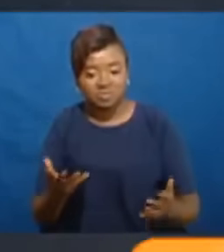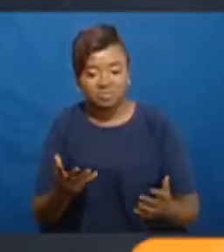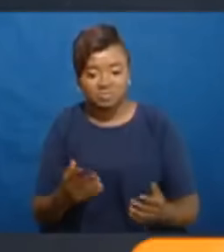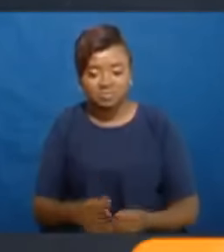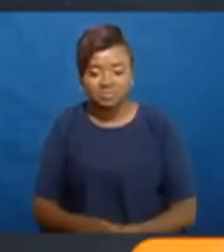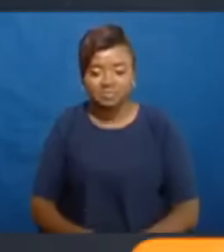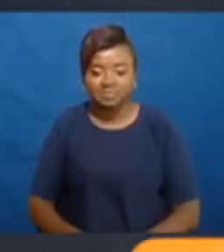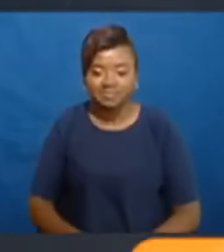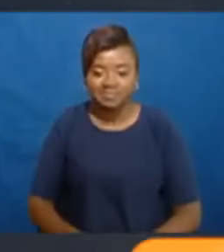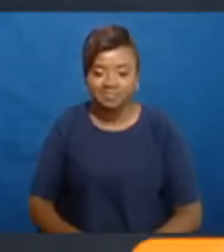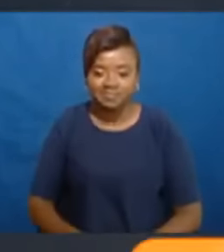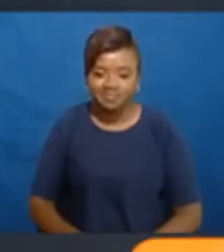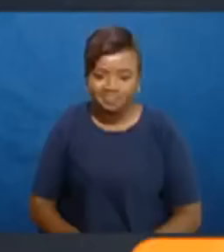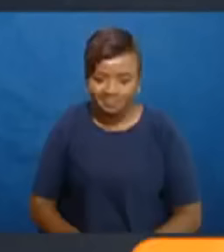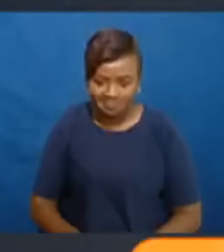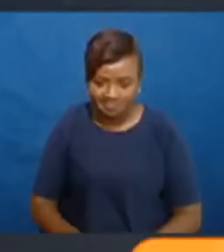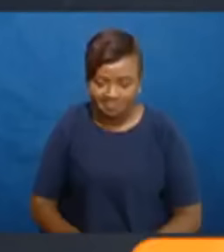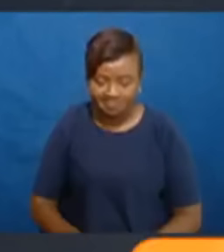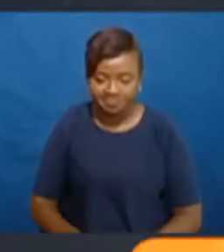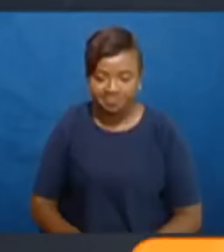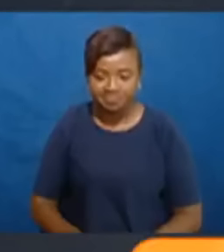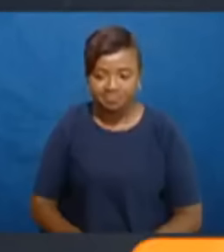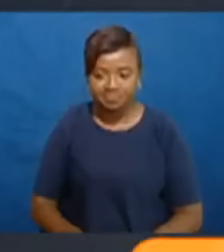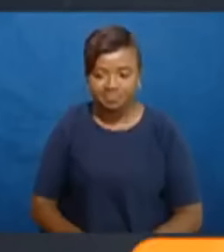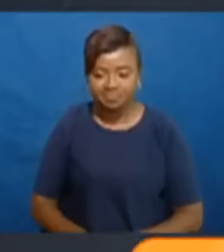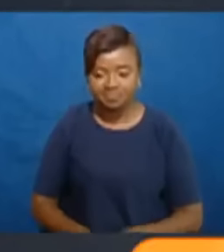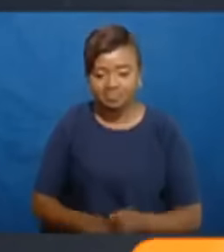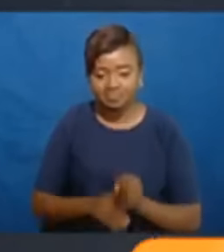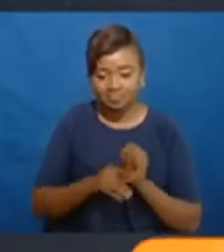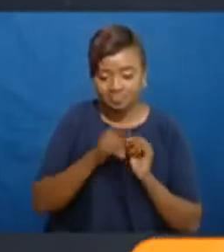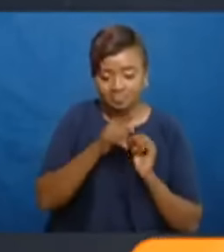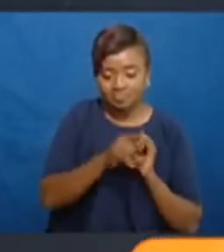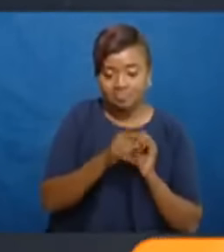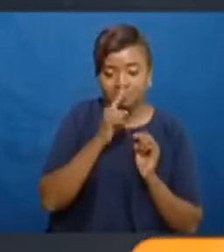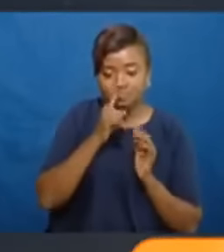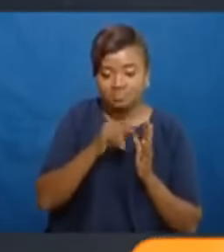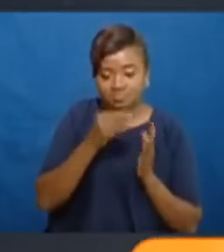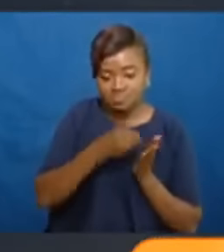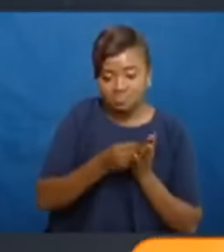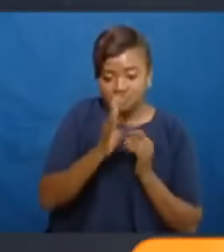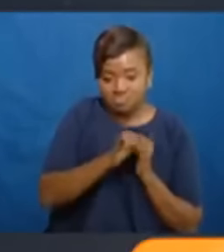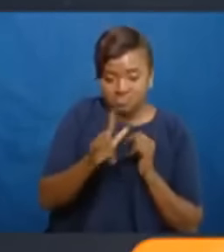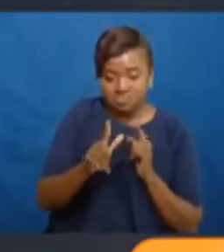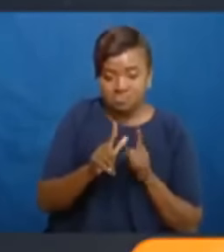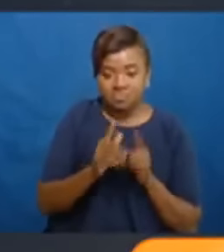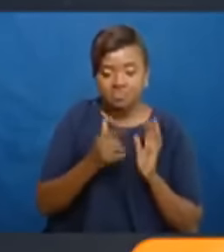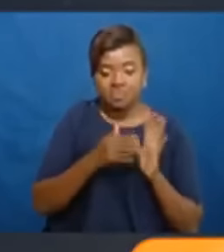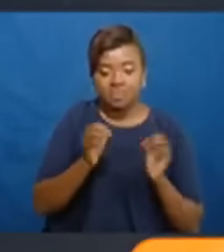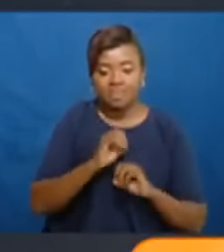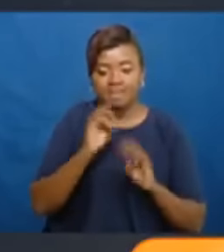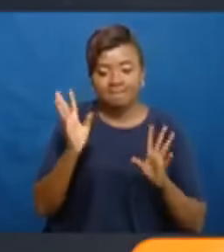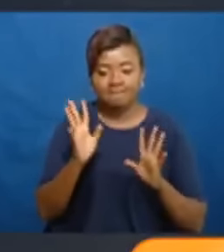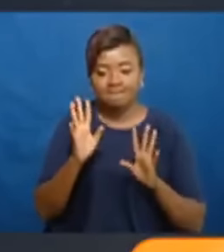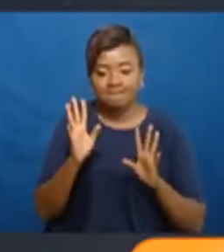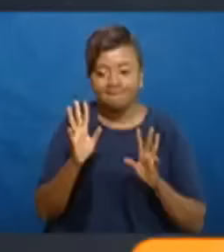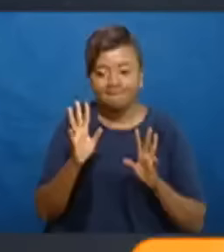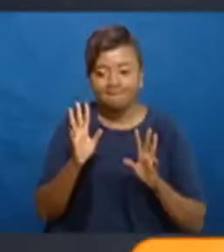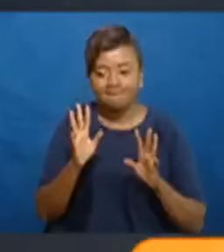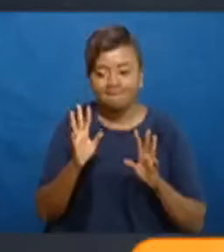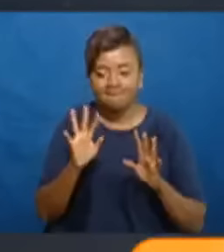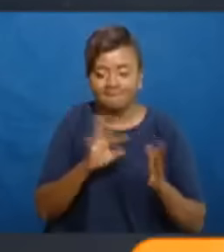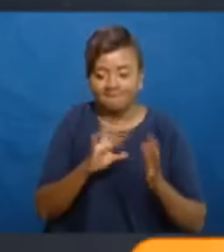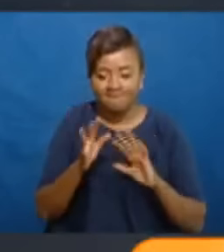And the finance bill itself had been pointed at as an illustration of governance by